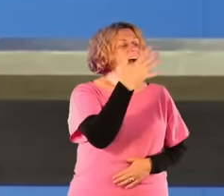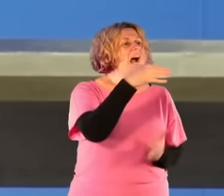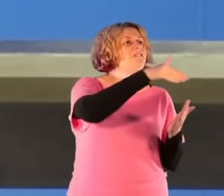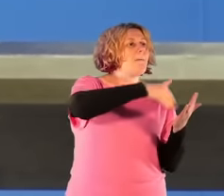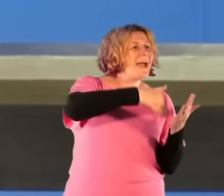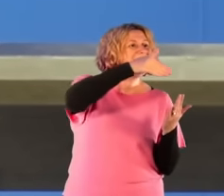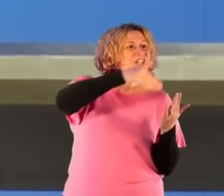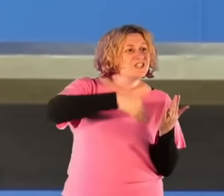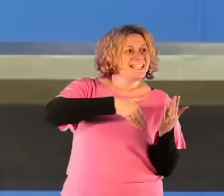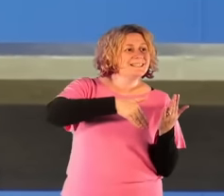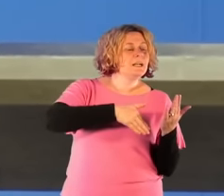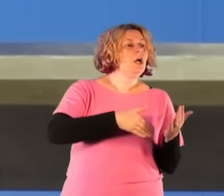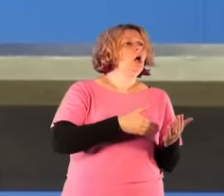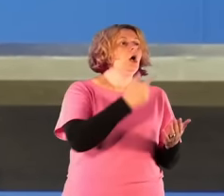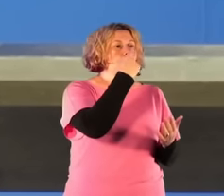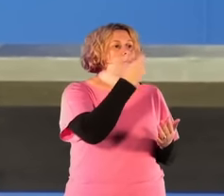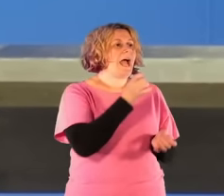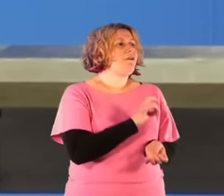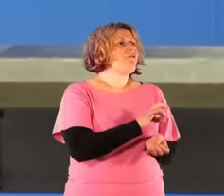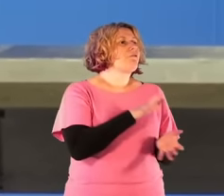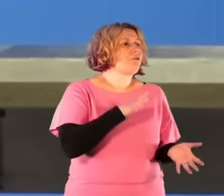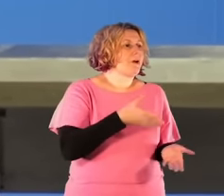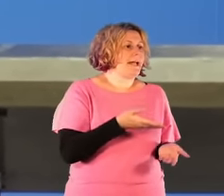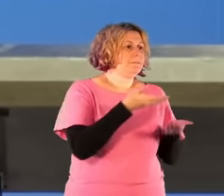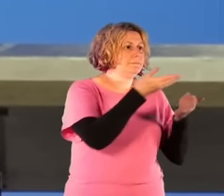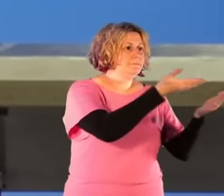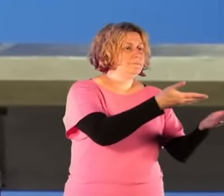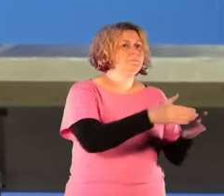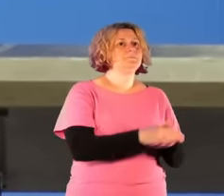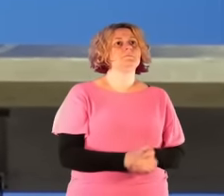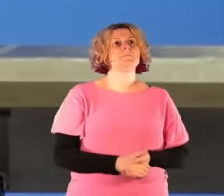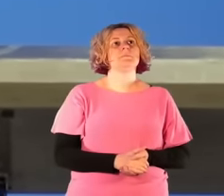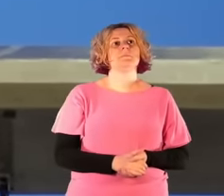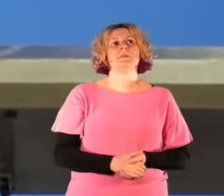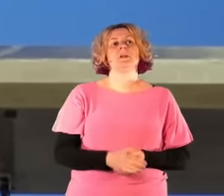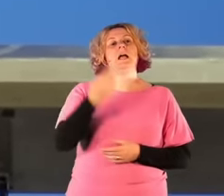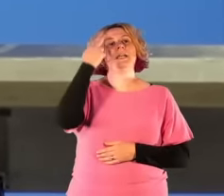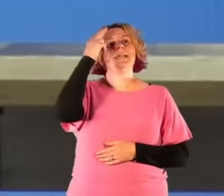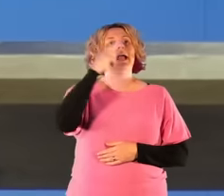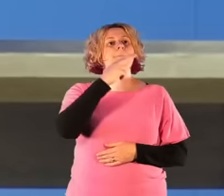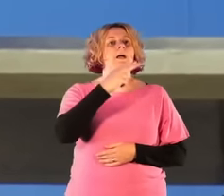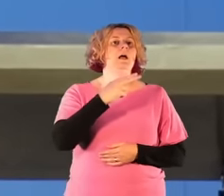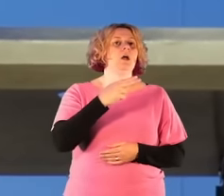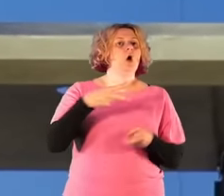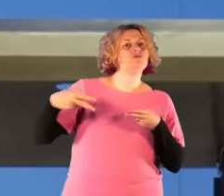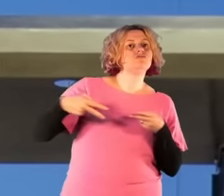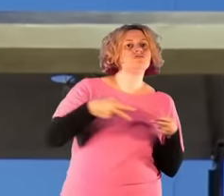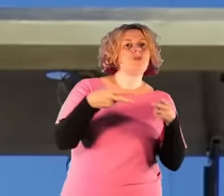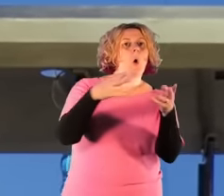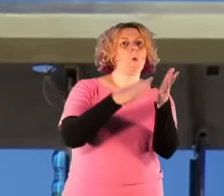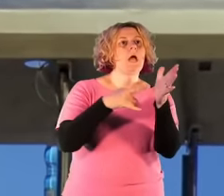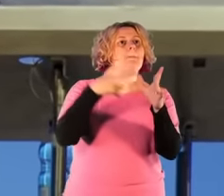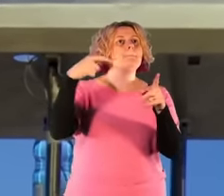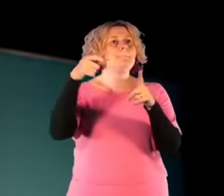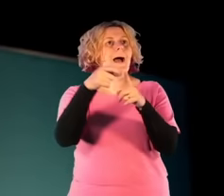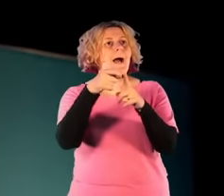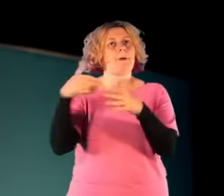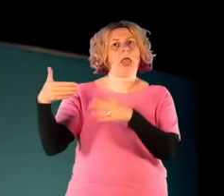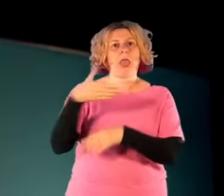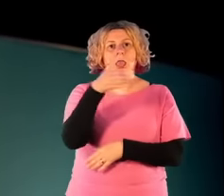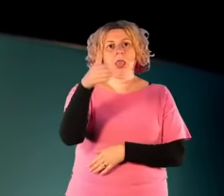And we will be testing you. Don't get one and put it on eBay. It's called Roadmap to Jesus by Alistair Chalmers. It's a super